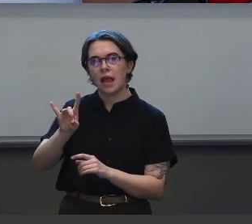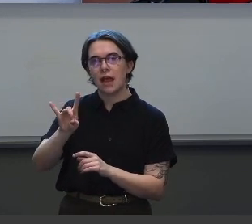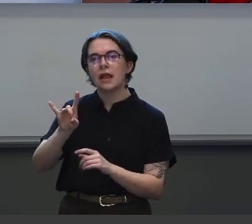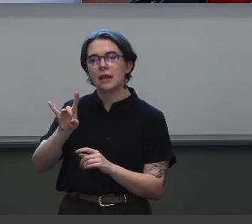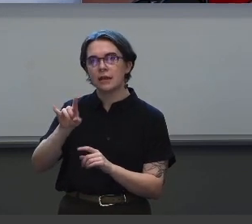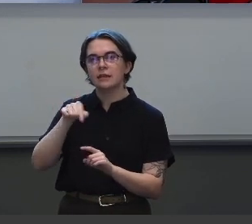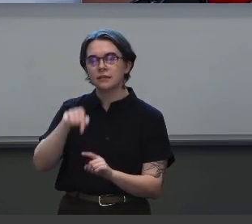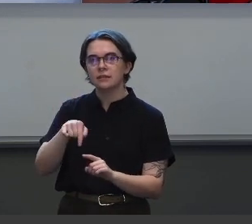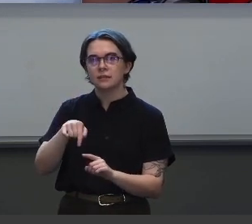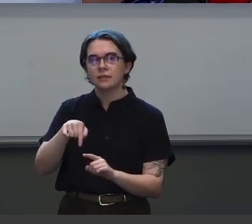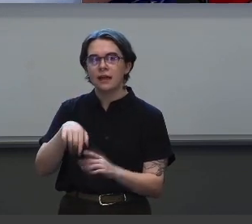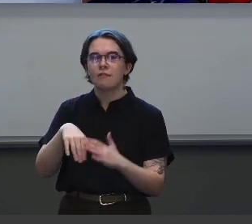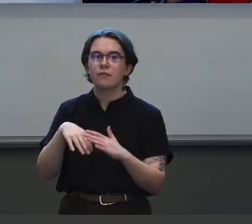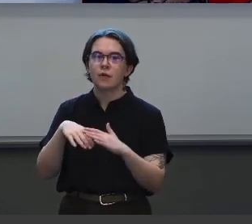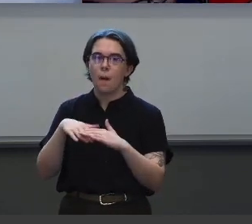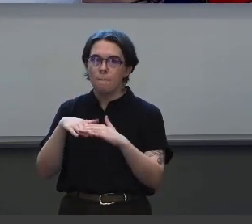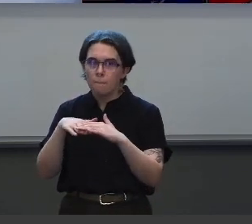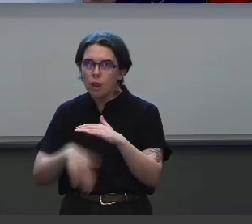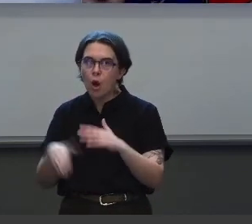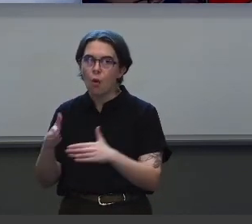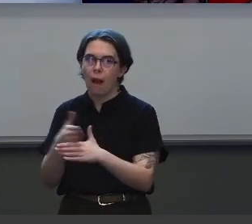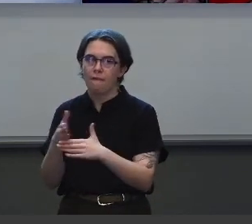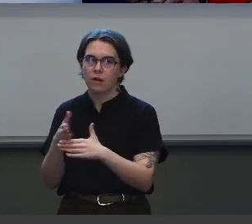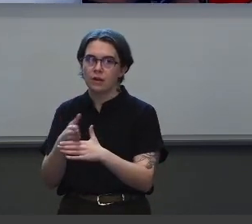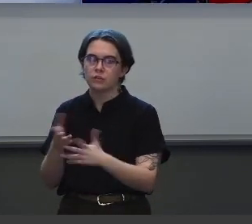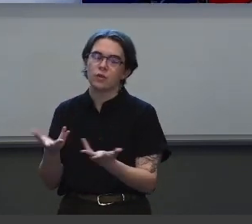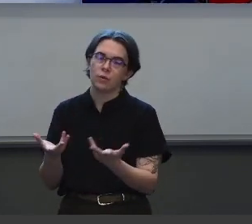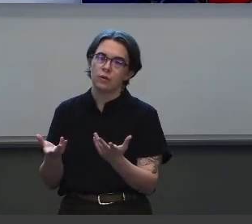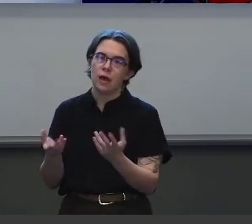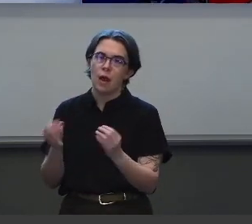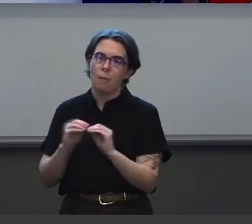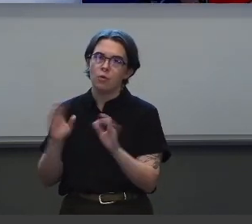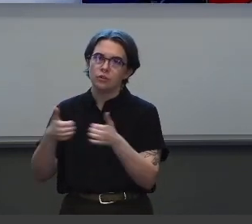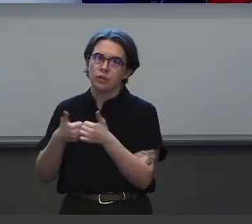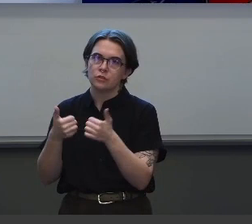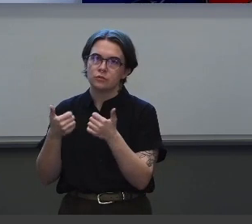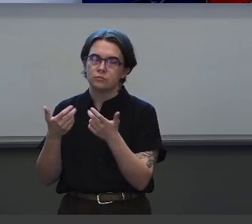below average sensory processing abilities relative to their group.